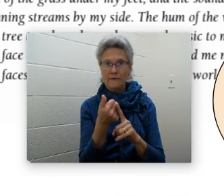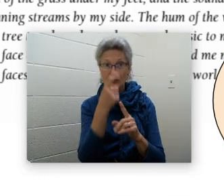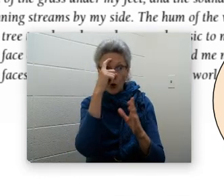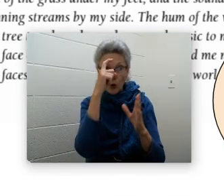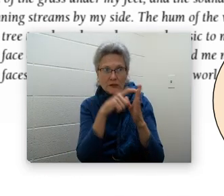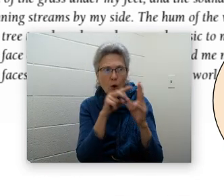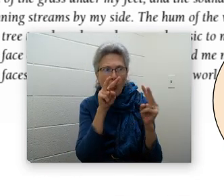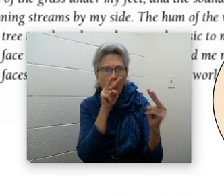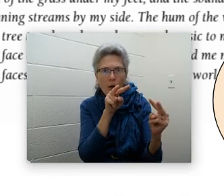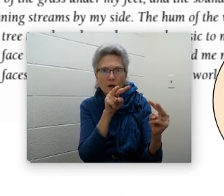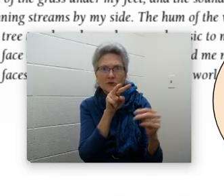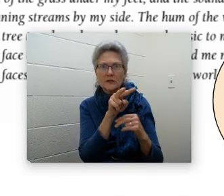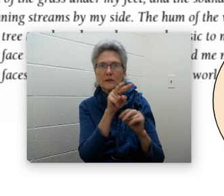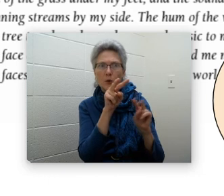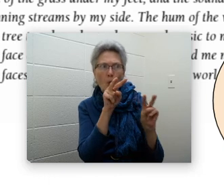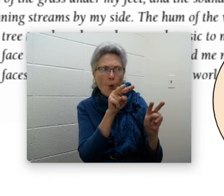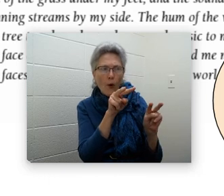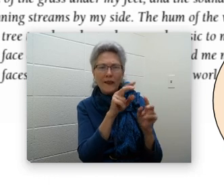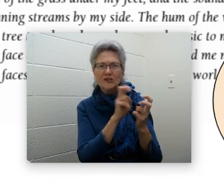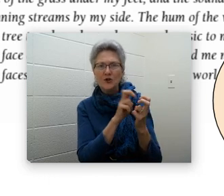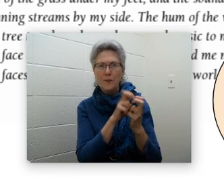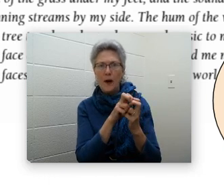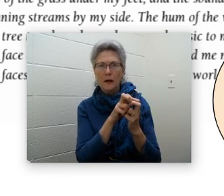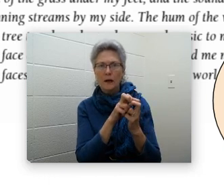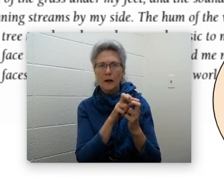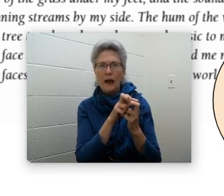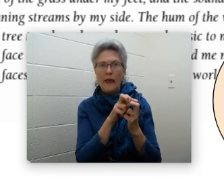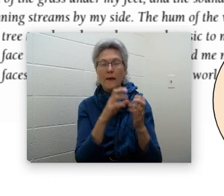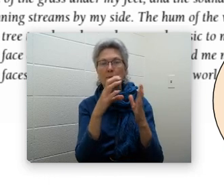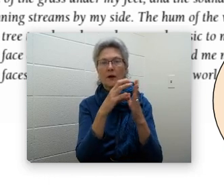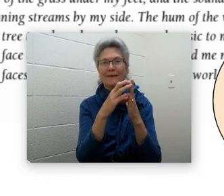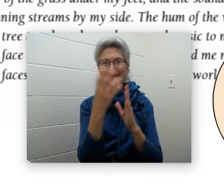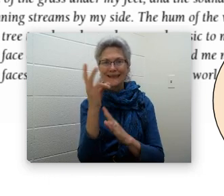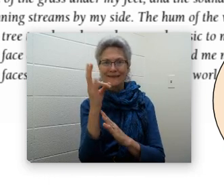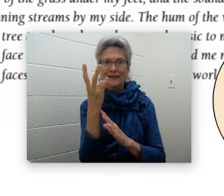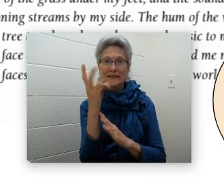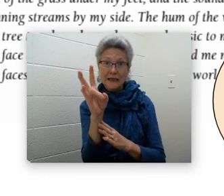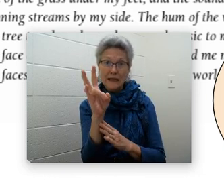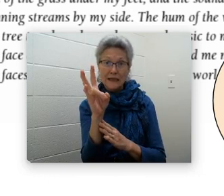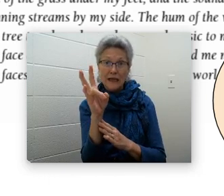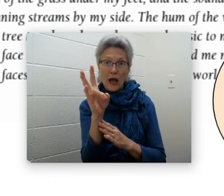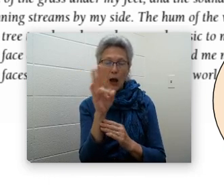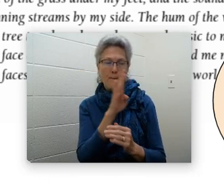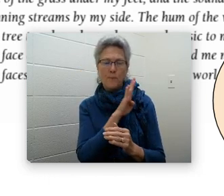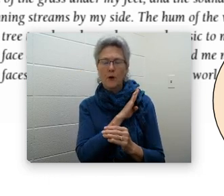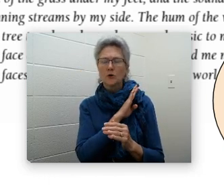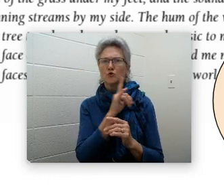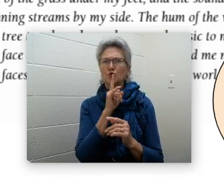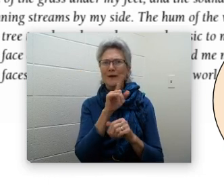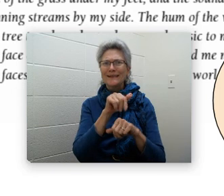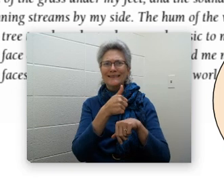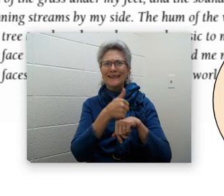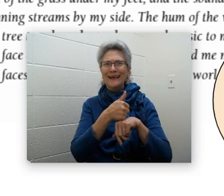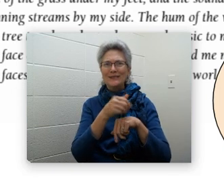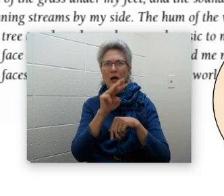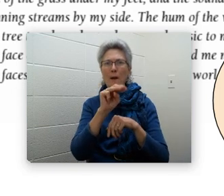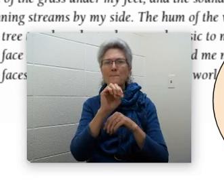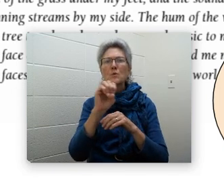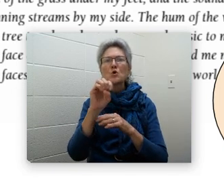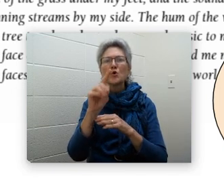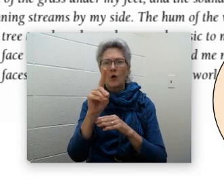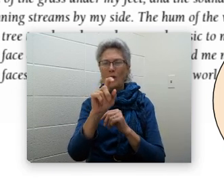noticing or has noticed this chipmunk. And in paragraph 17, Burroughs really sets a mood or a